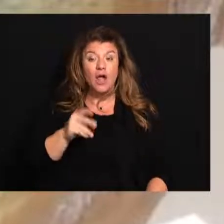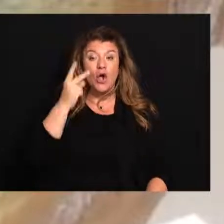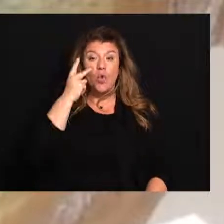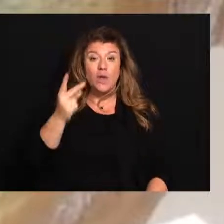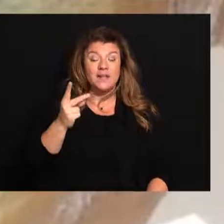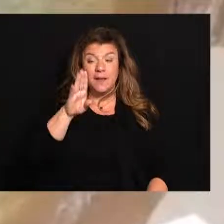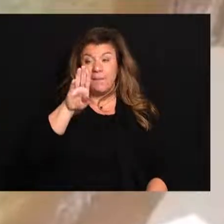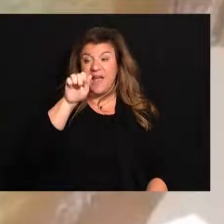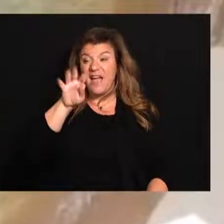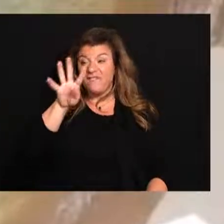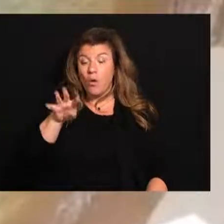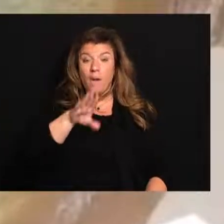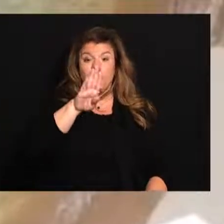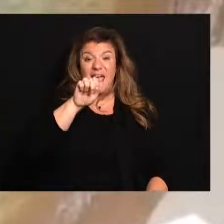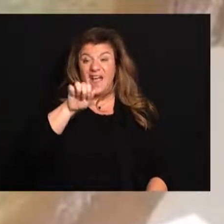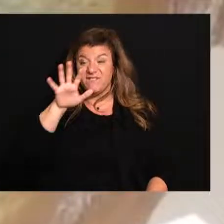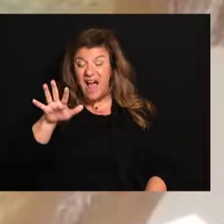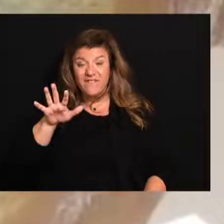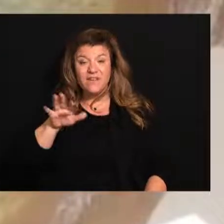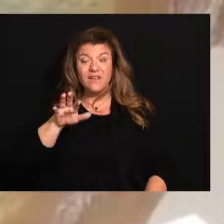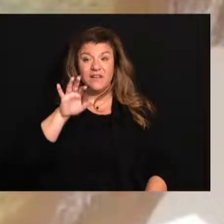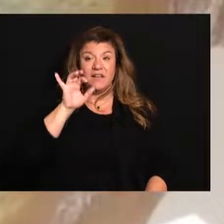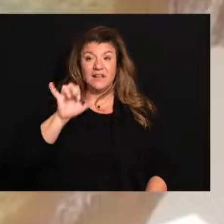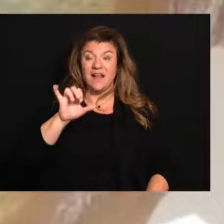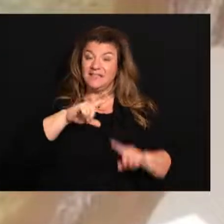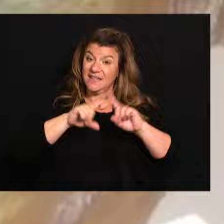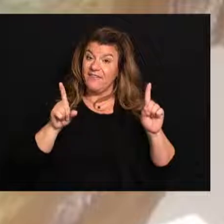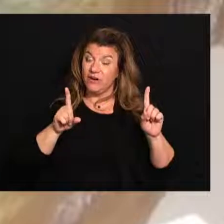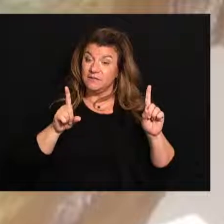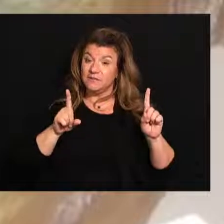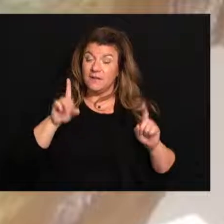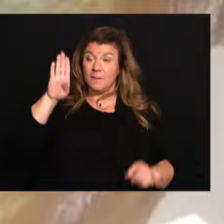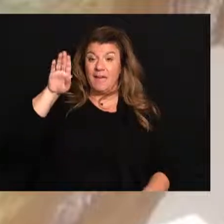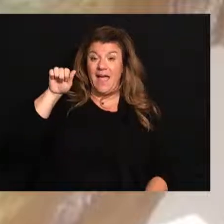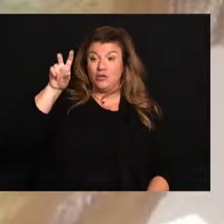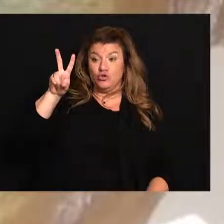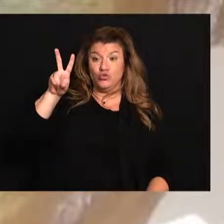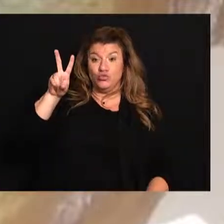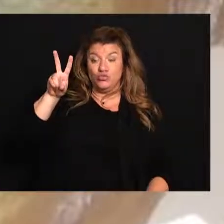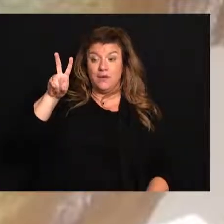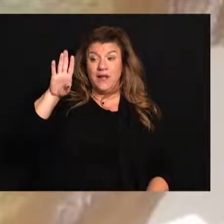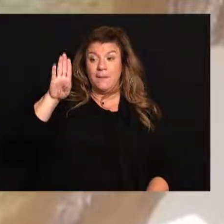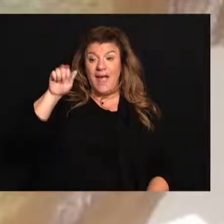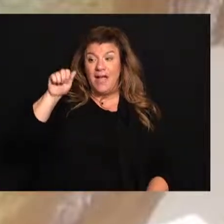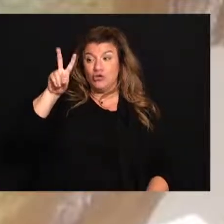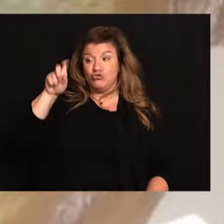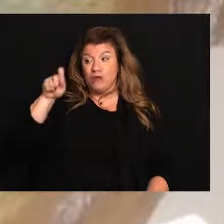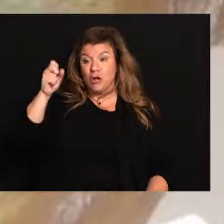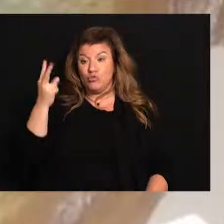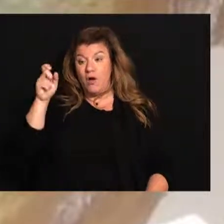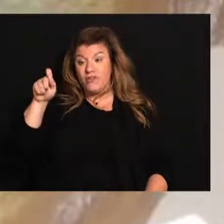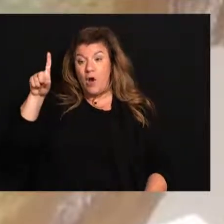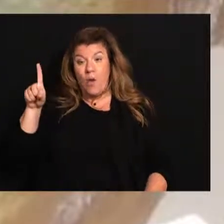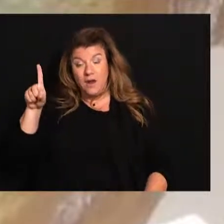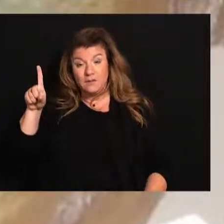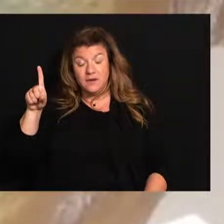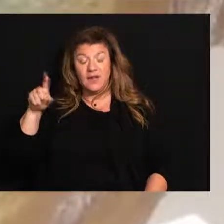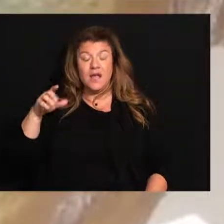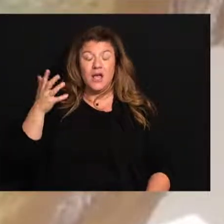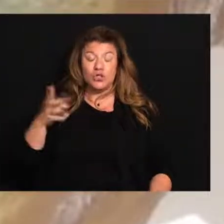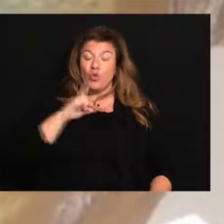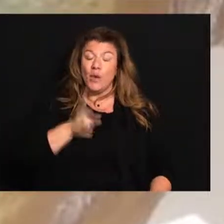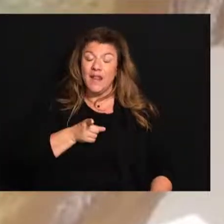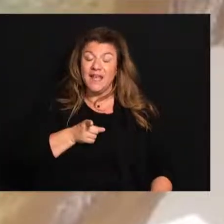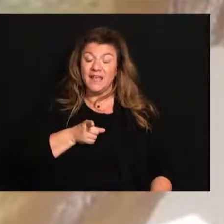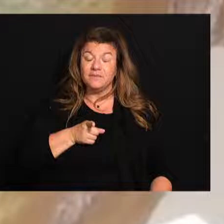and BA5 variants, which are very different than the BA2 and the BA2.12.1 variant. So